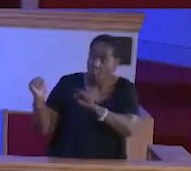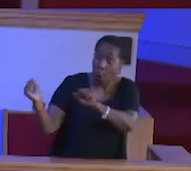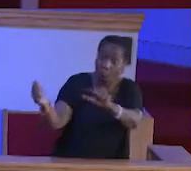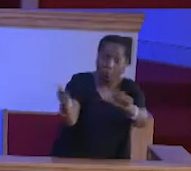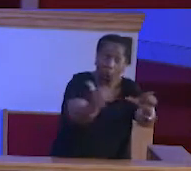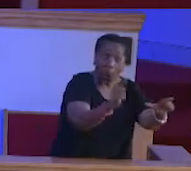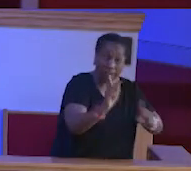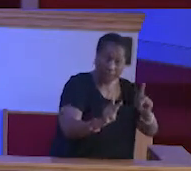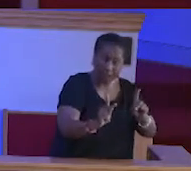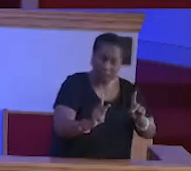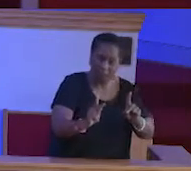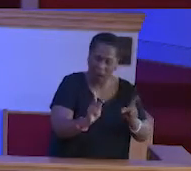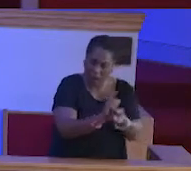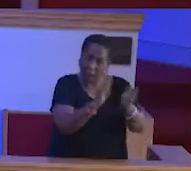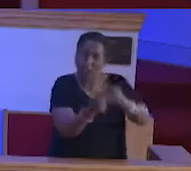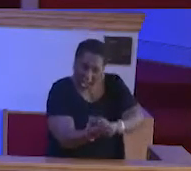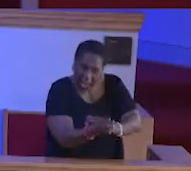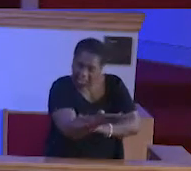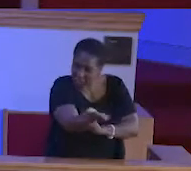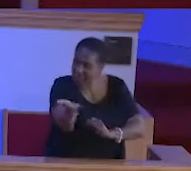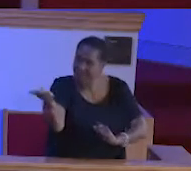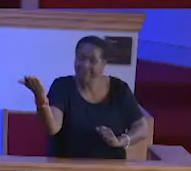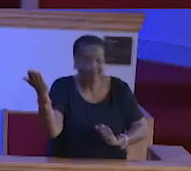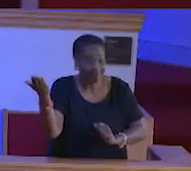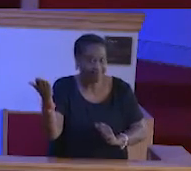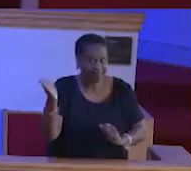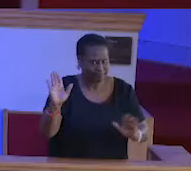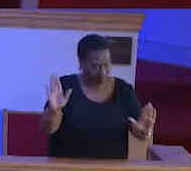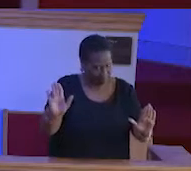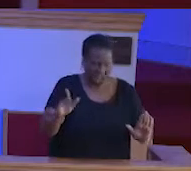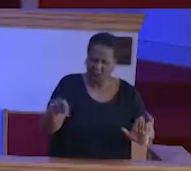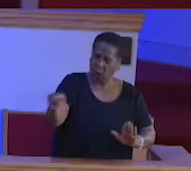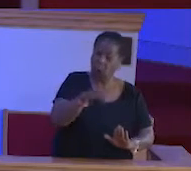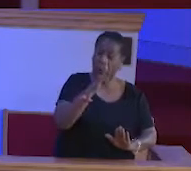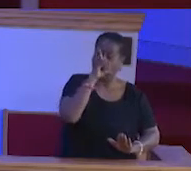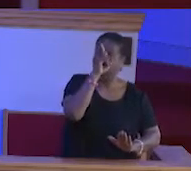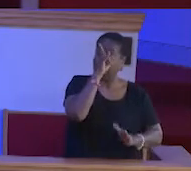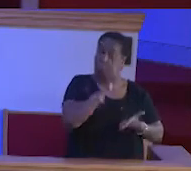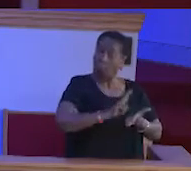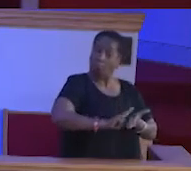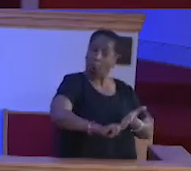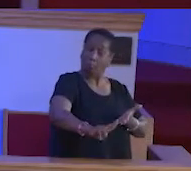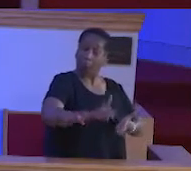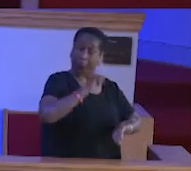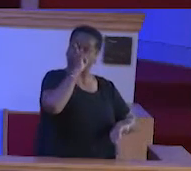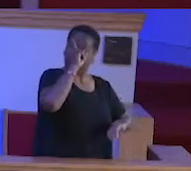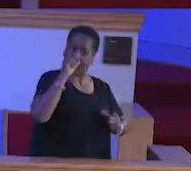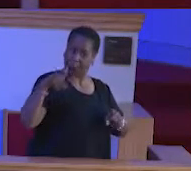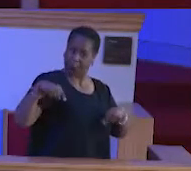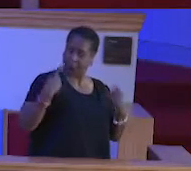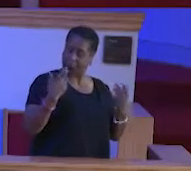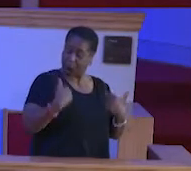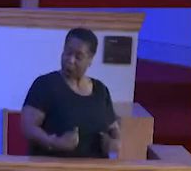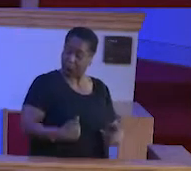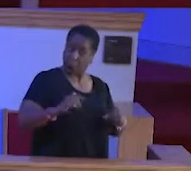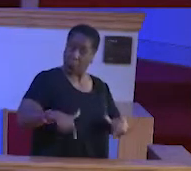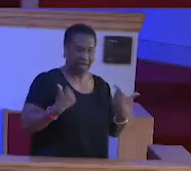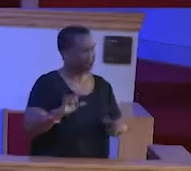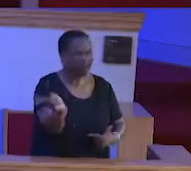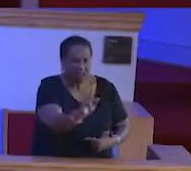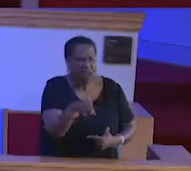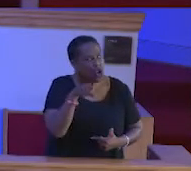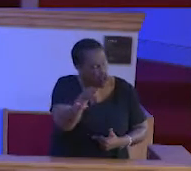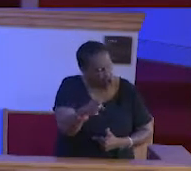at somethings. Oh, don't get holy on me and act like you've been that way all of your life. You used to